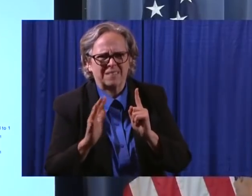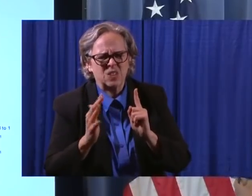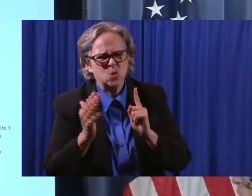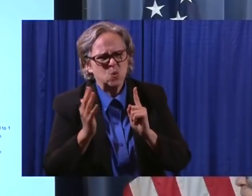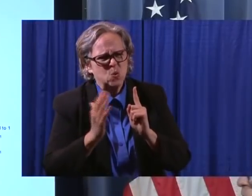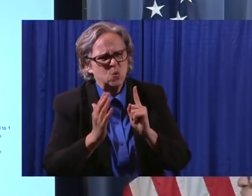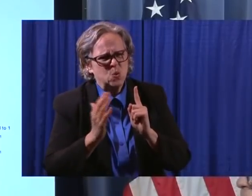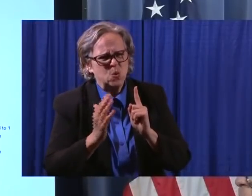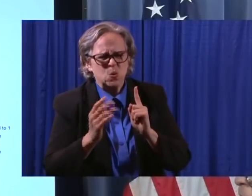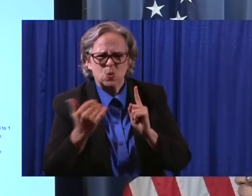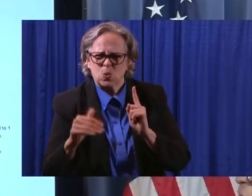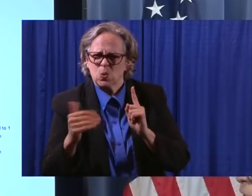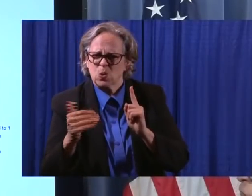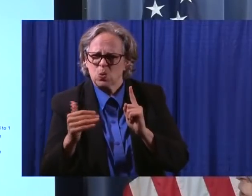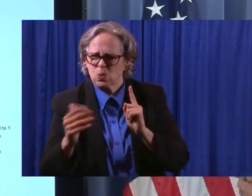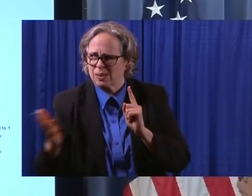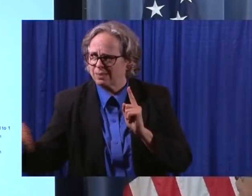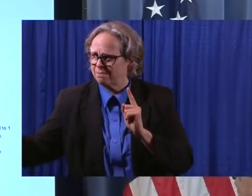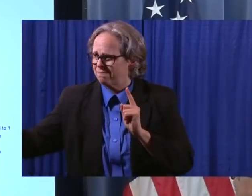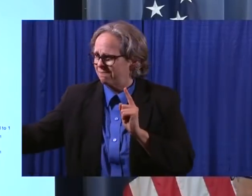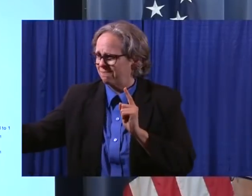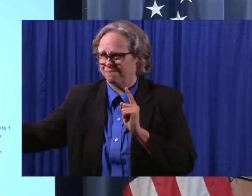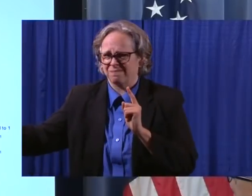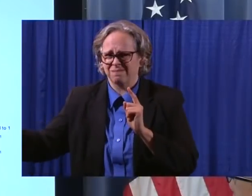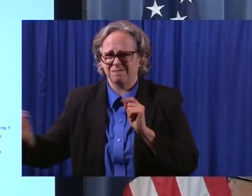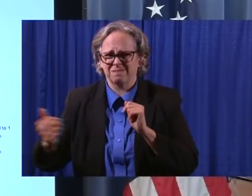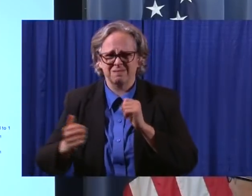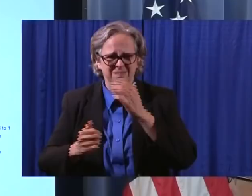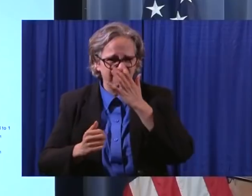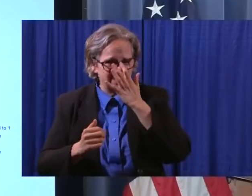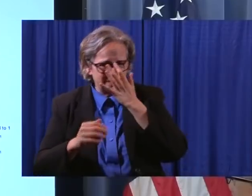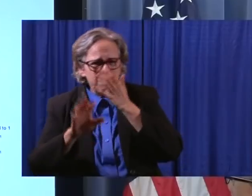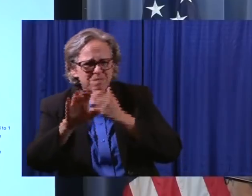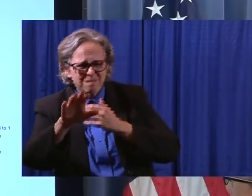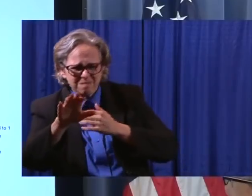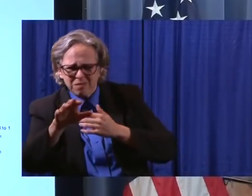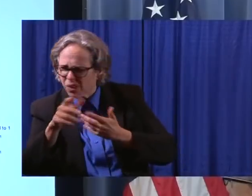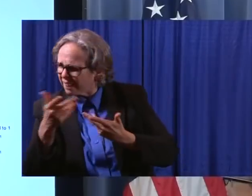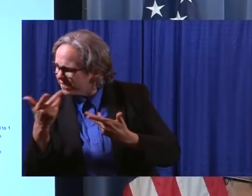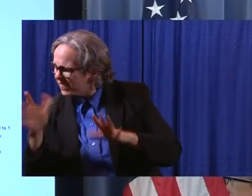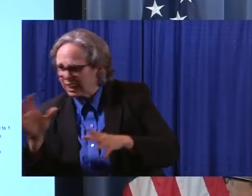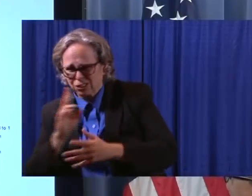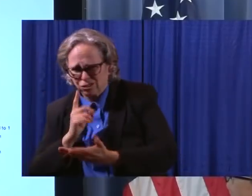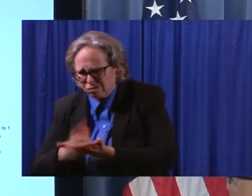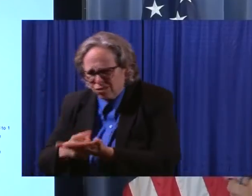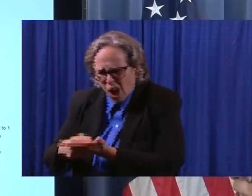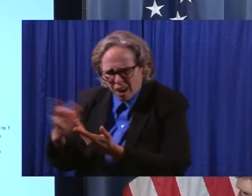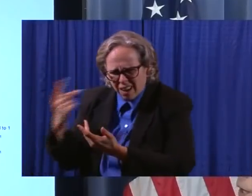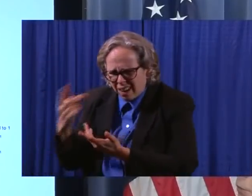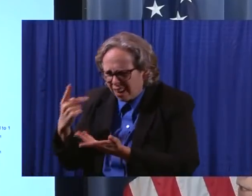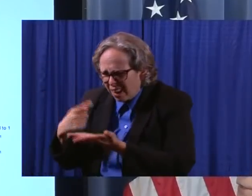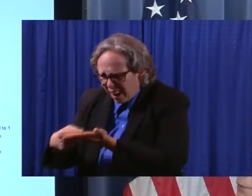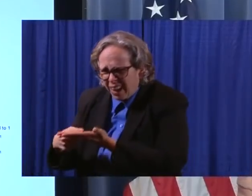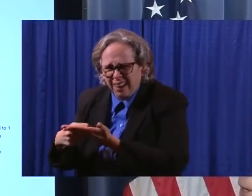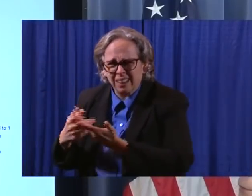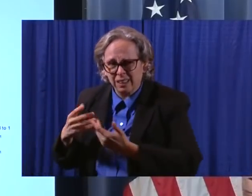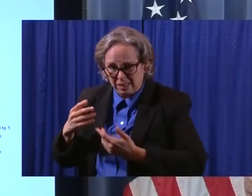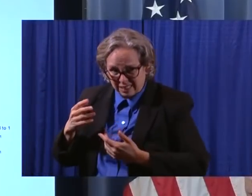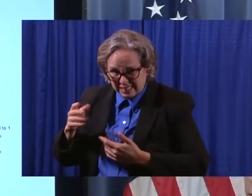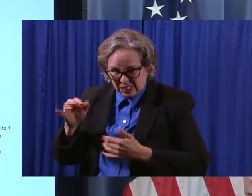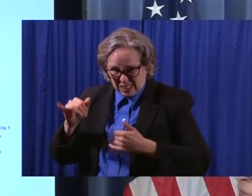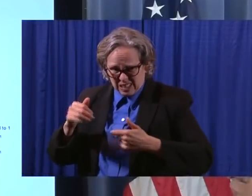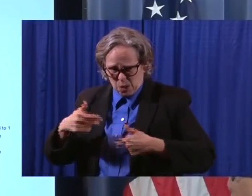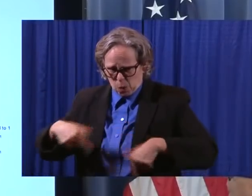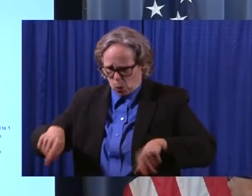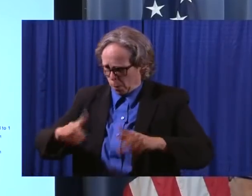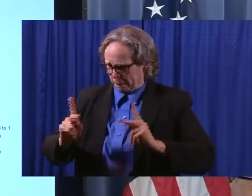Doctor, the slide is up, and you and I talked a little bit about this slide. And for those of us who live in Ohio, we